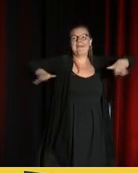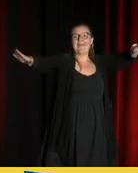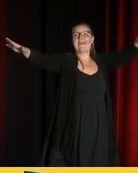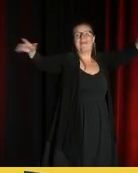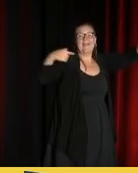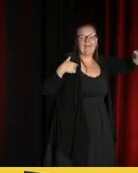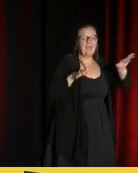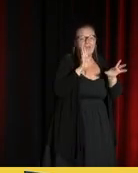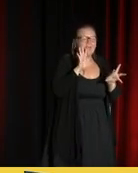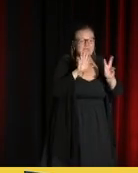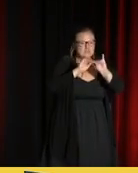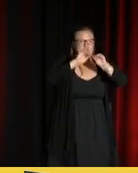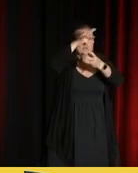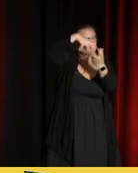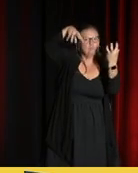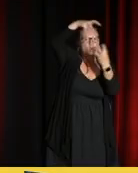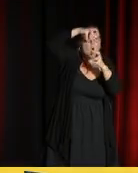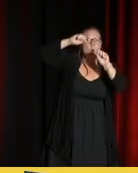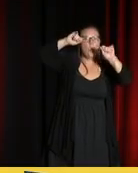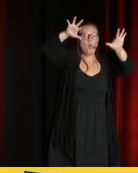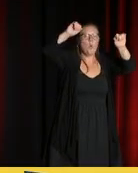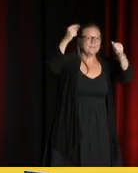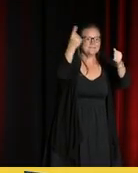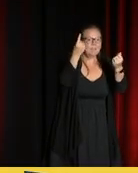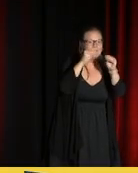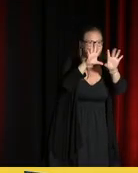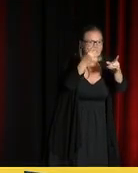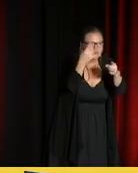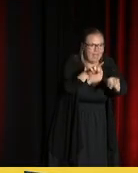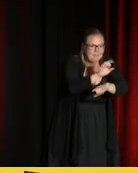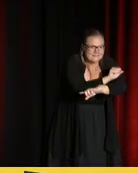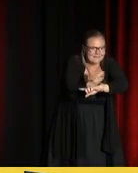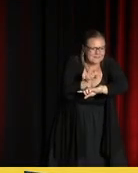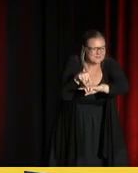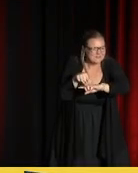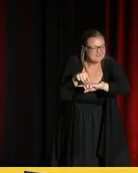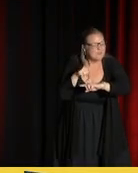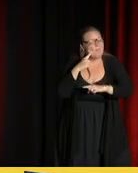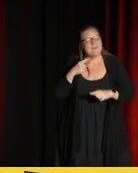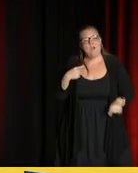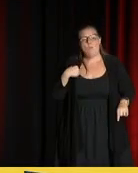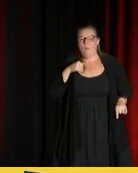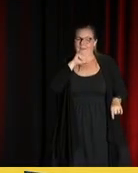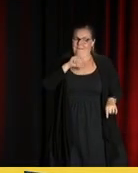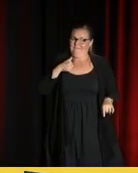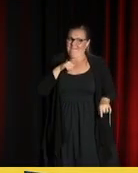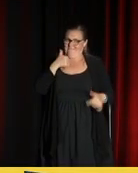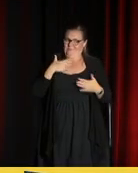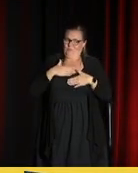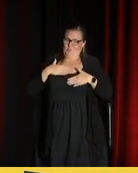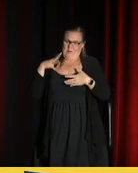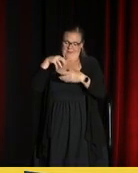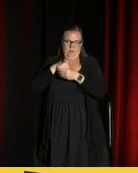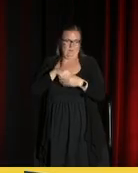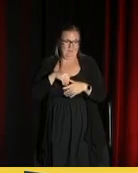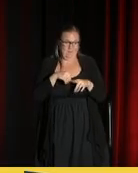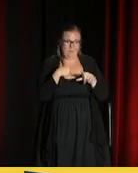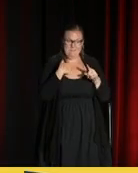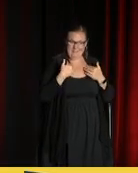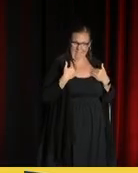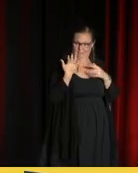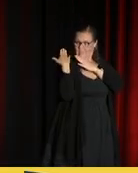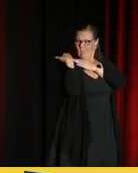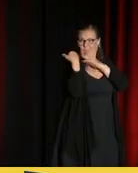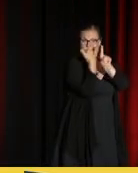puff of smoke, and something magical happens on the stage, which is why I love being here. No cape, no mustache, no